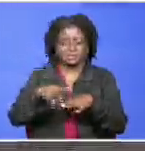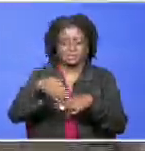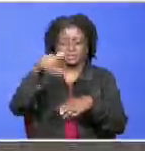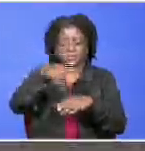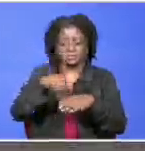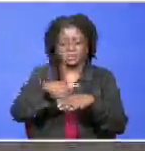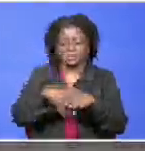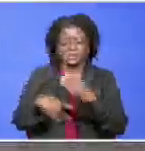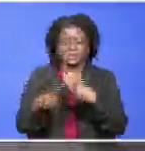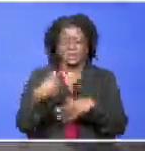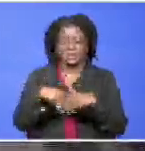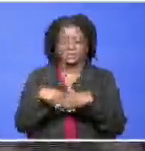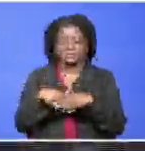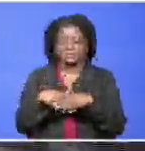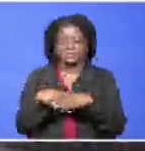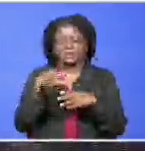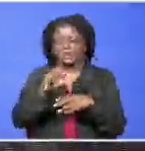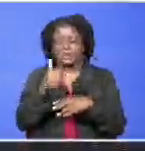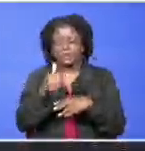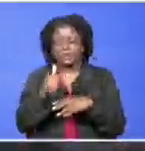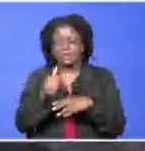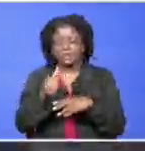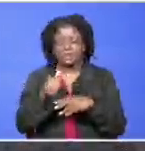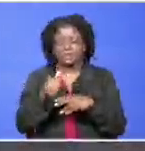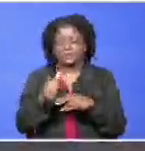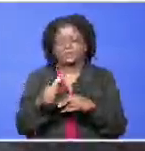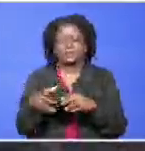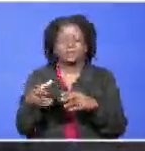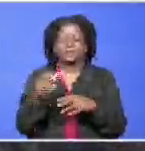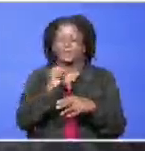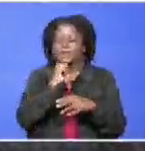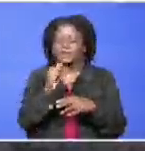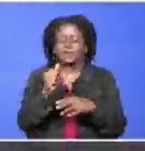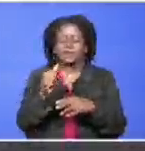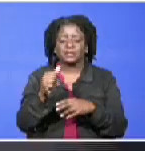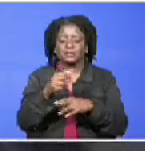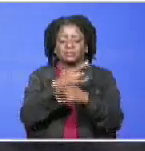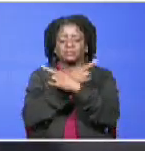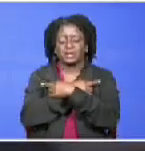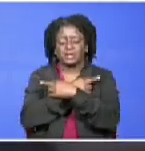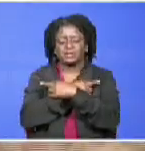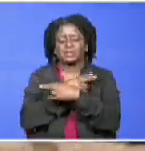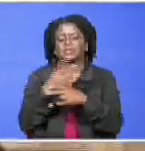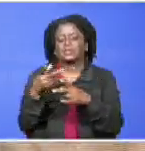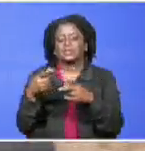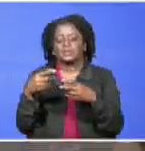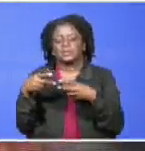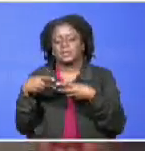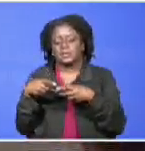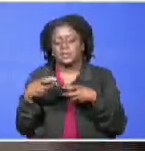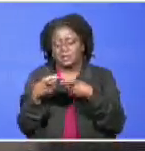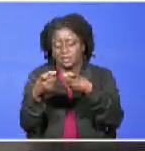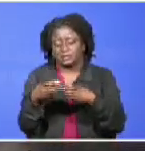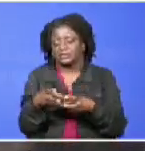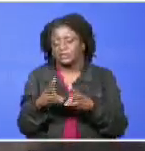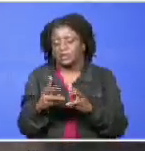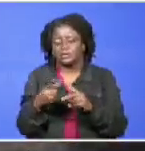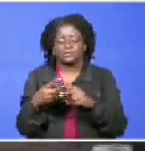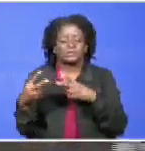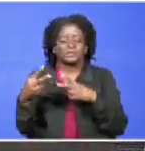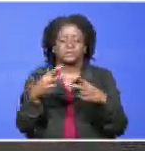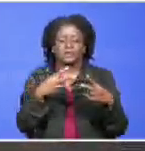Another round of protests have hit Haiti as political discord gives way to violence and Haitian President Jovenel